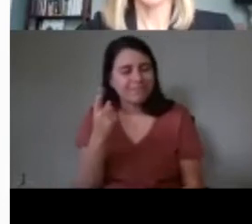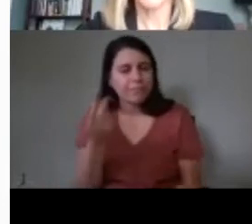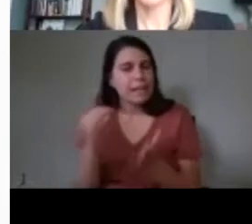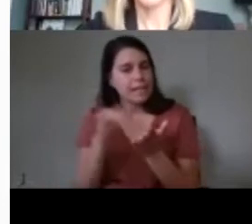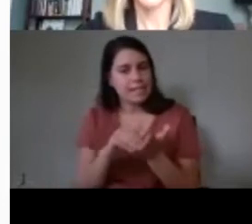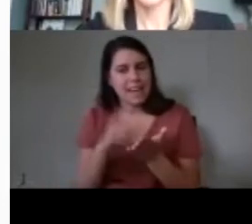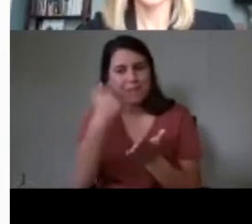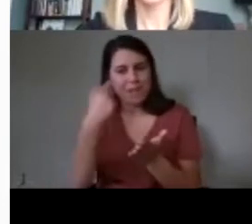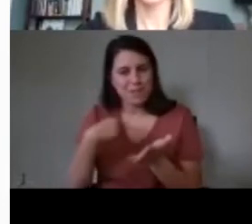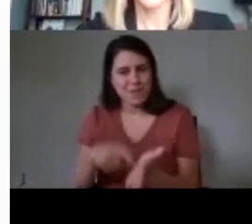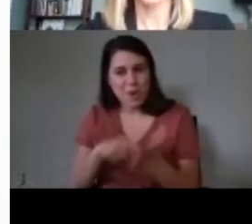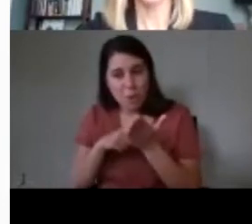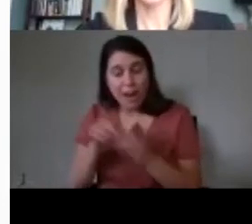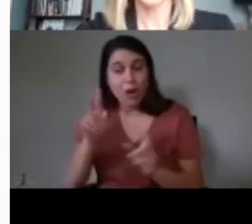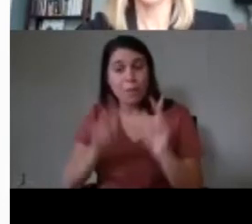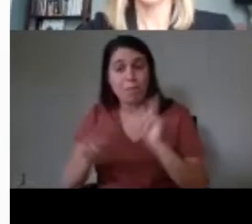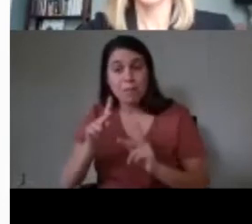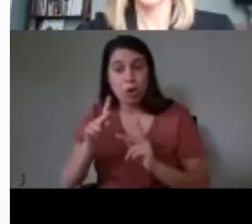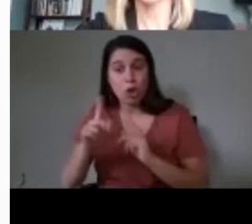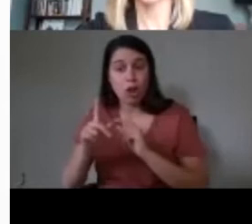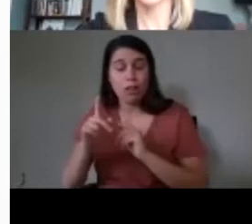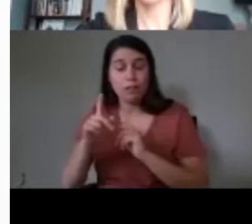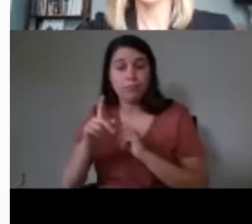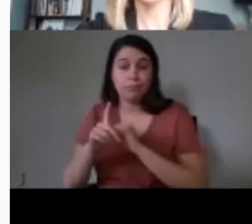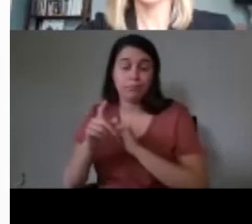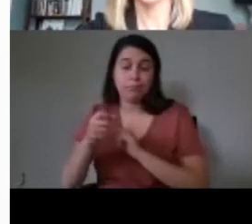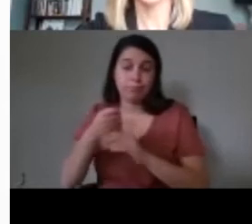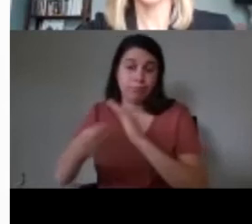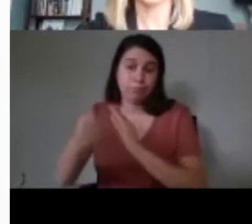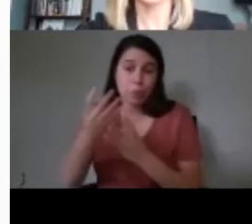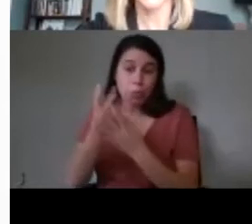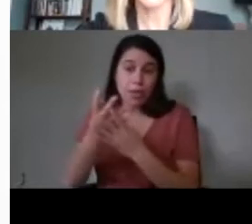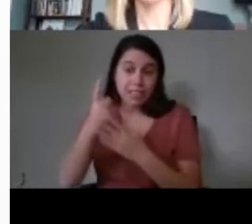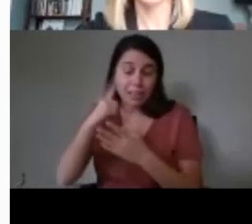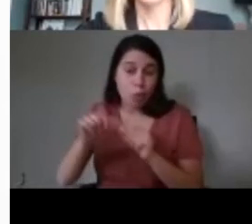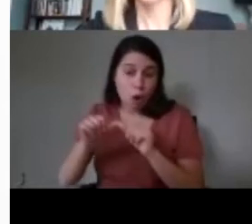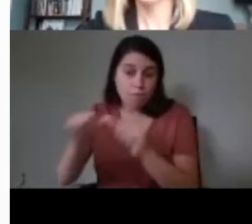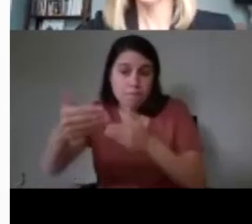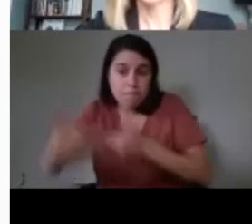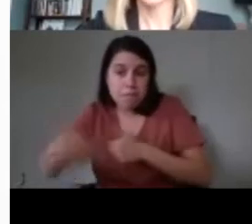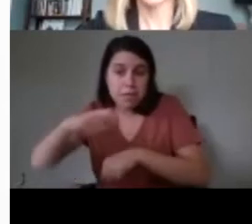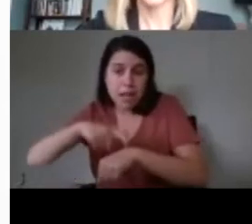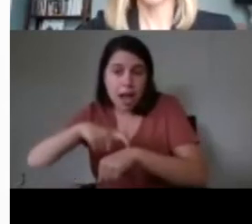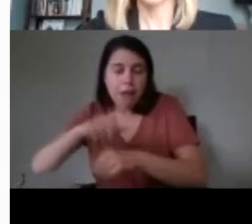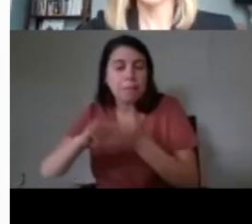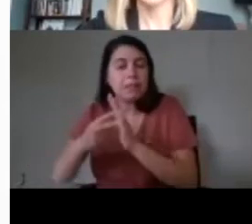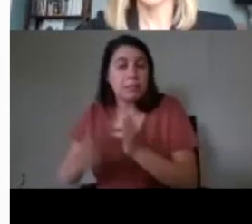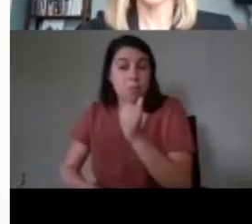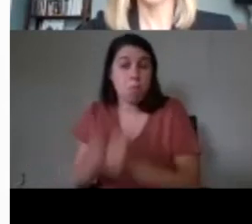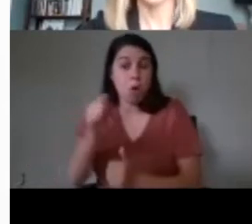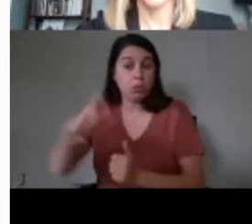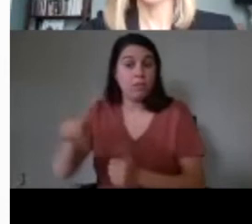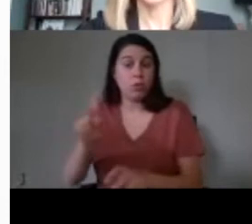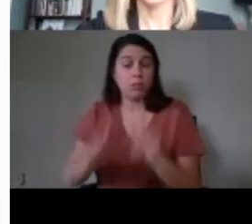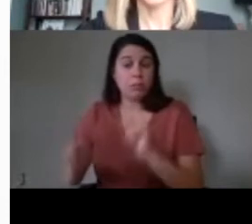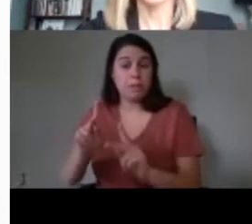our requirement that individuals had to be sentenced and stay in prison for a certain amount of time, the majority of individuals,